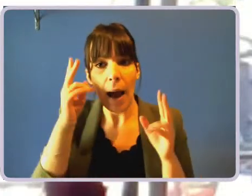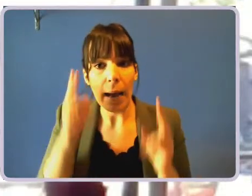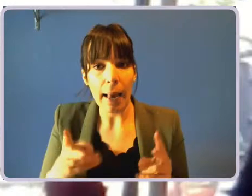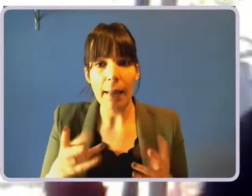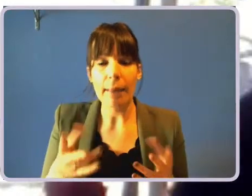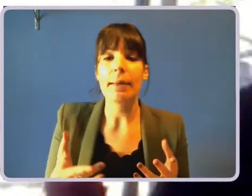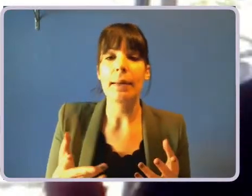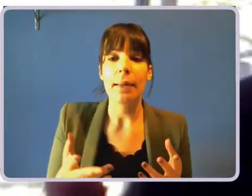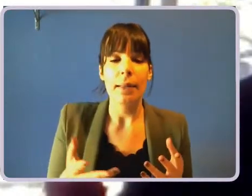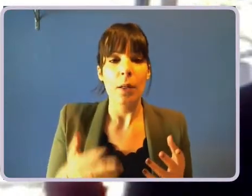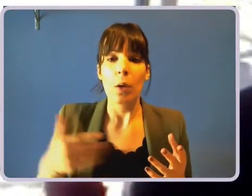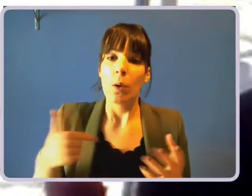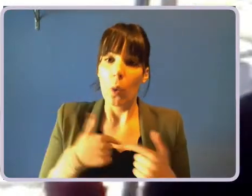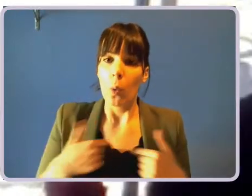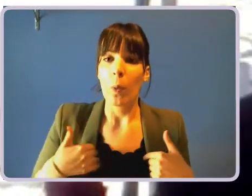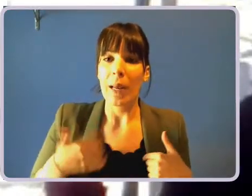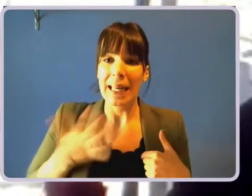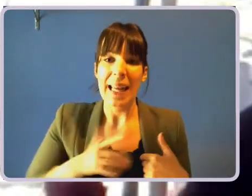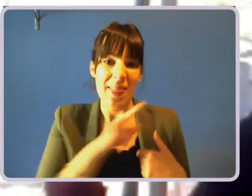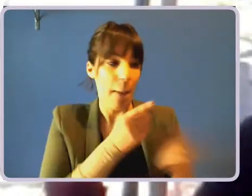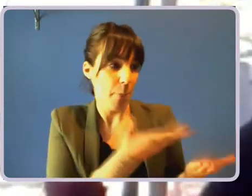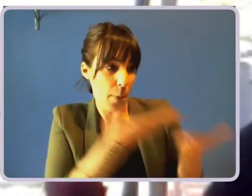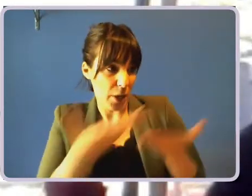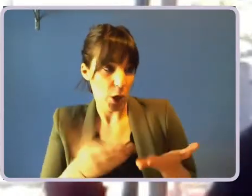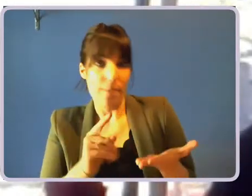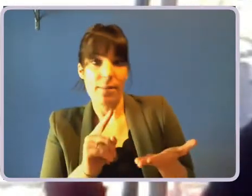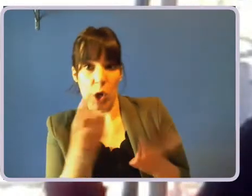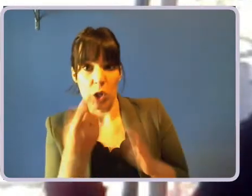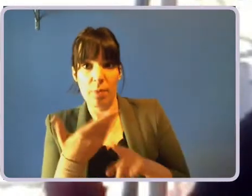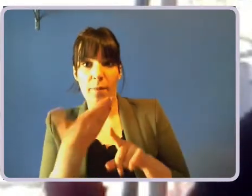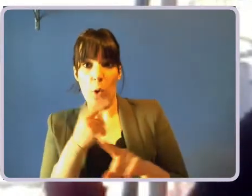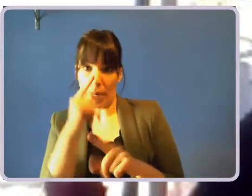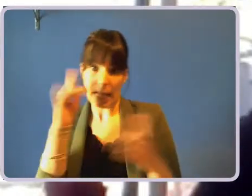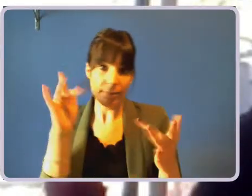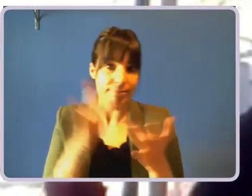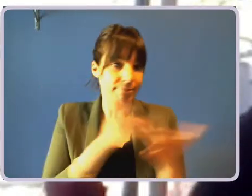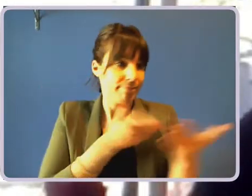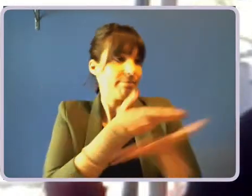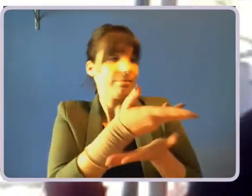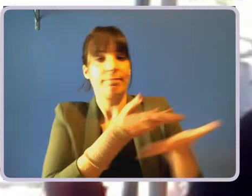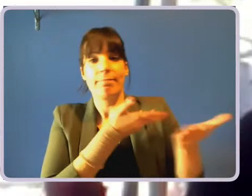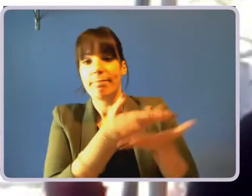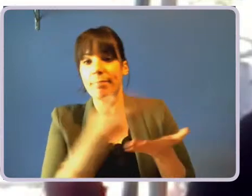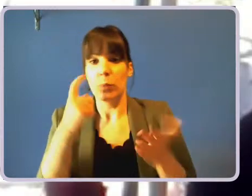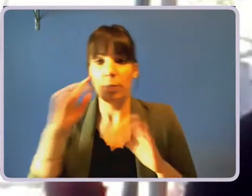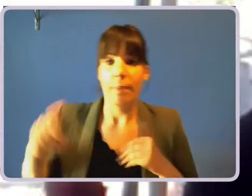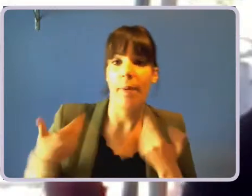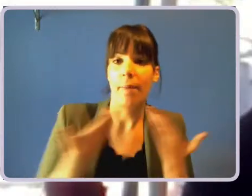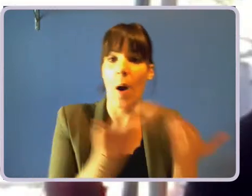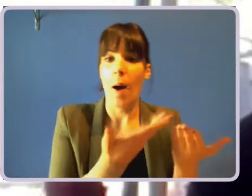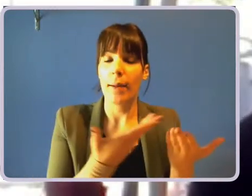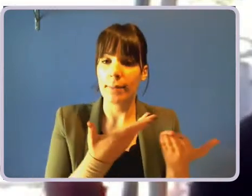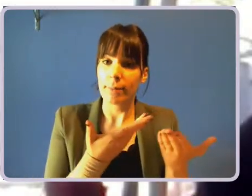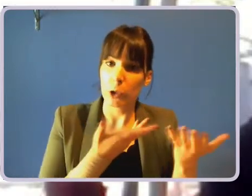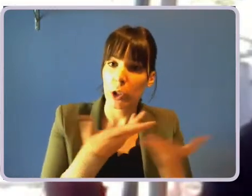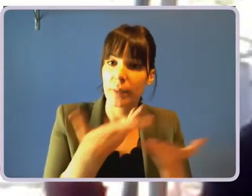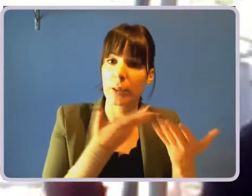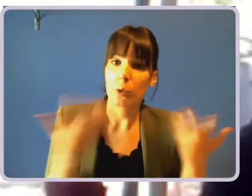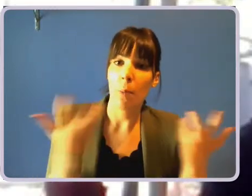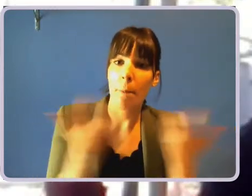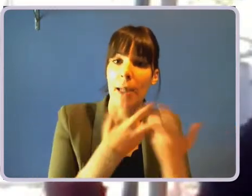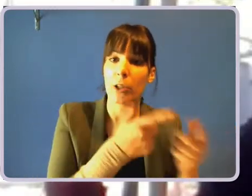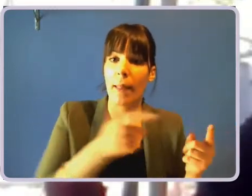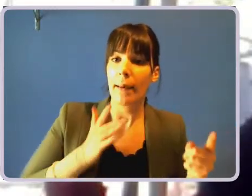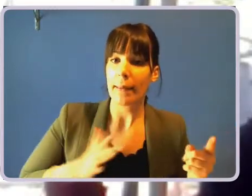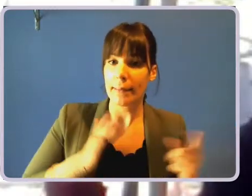are, and then aim to deliver that to them. So, I mean, we had some interesting